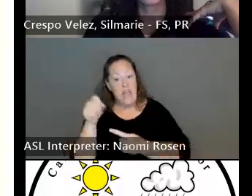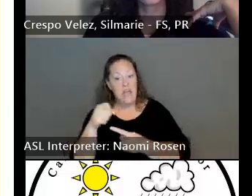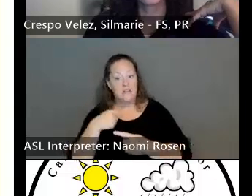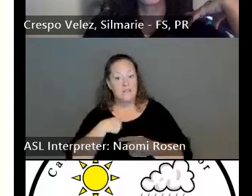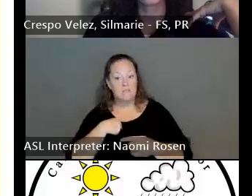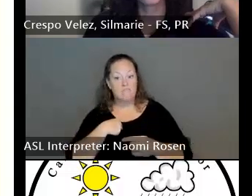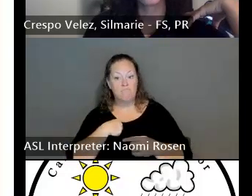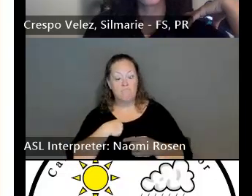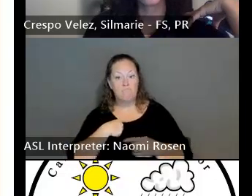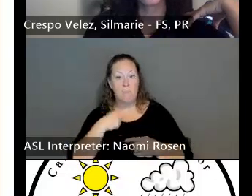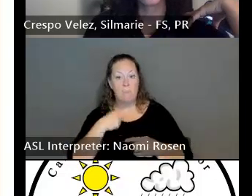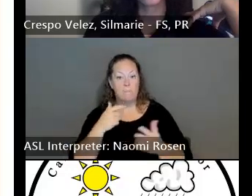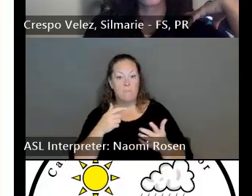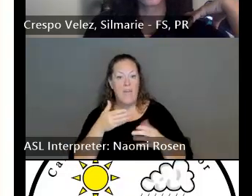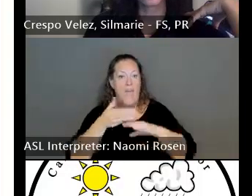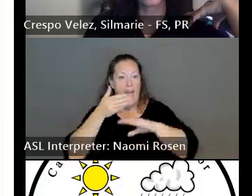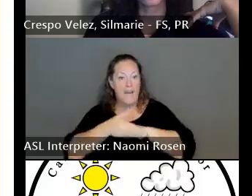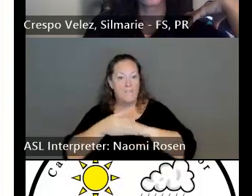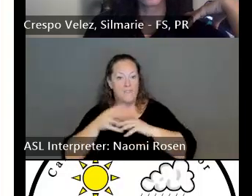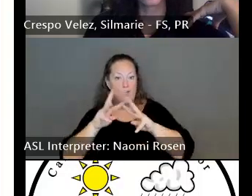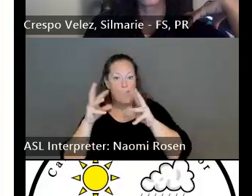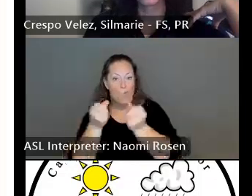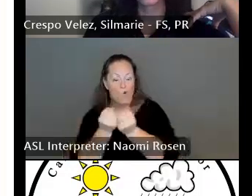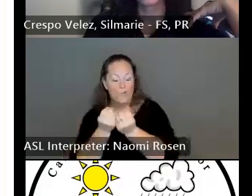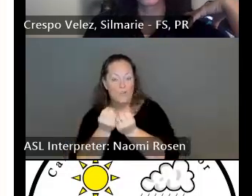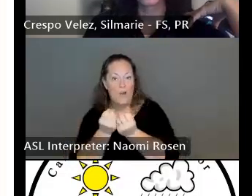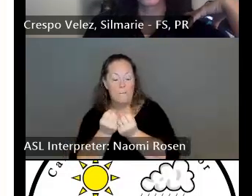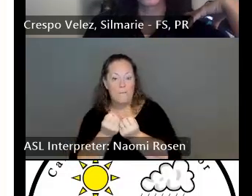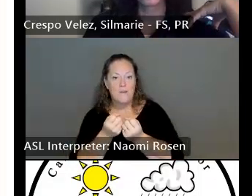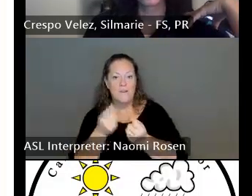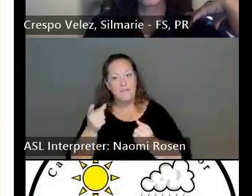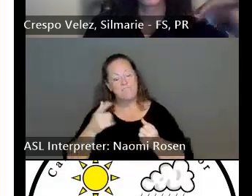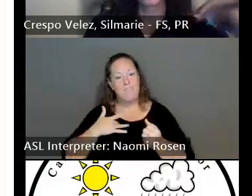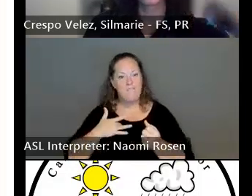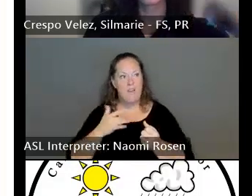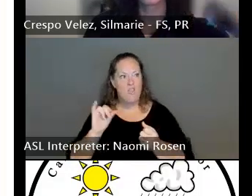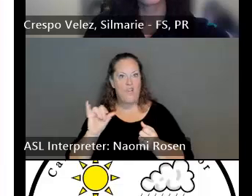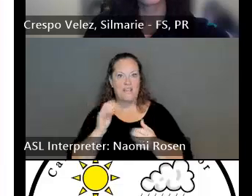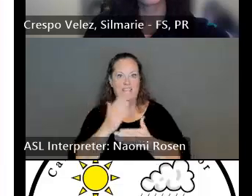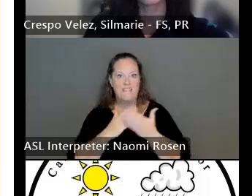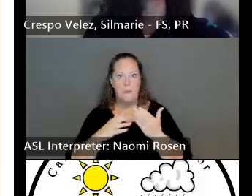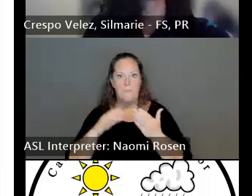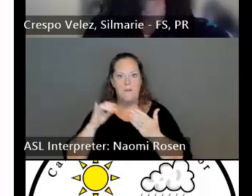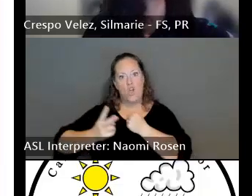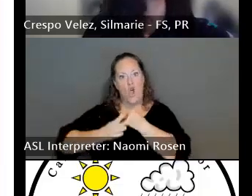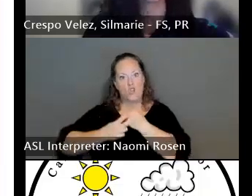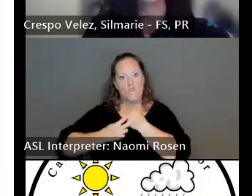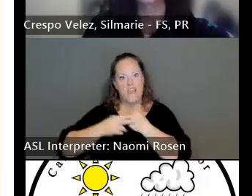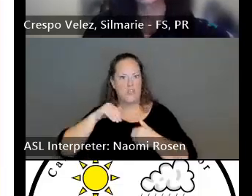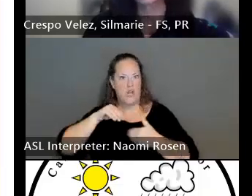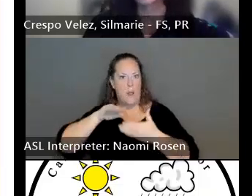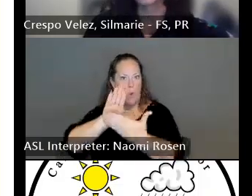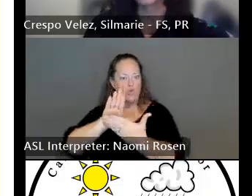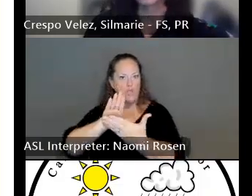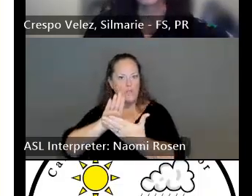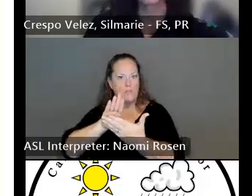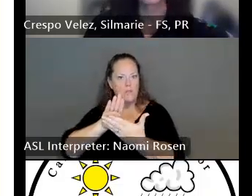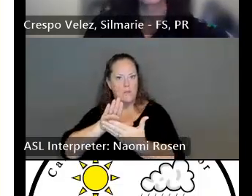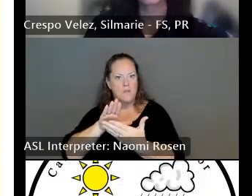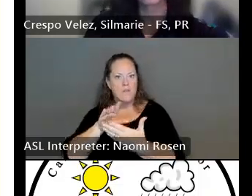that after the workshop, they felt like some of the conservation practices that they had